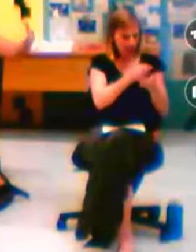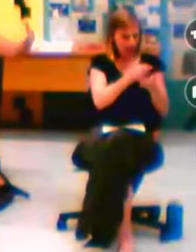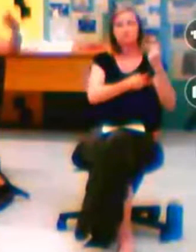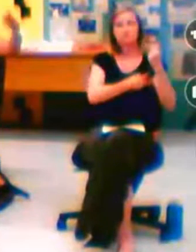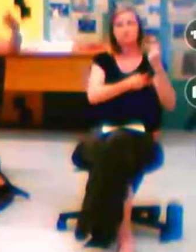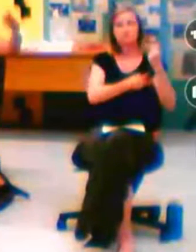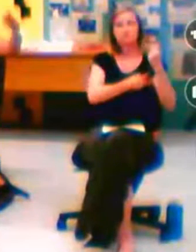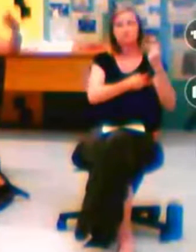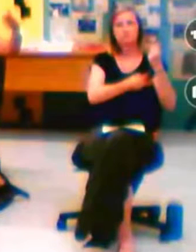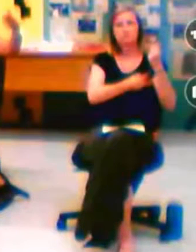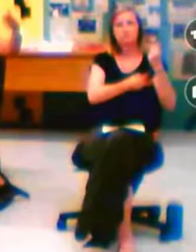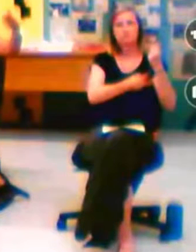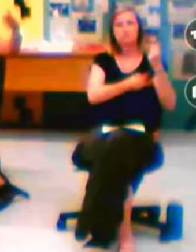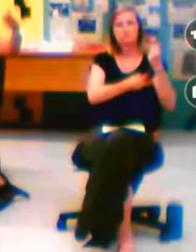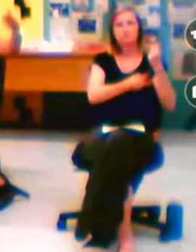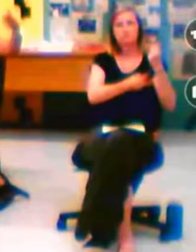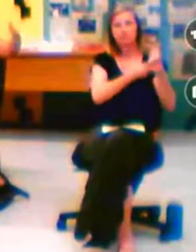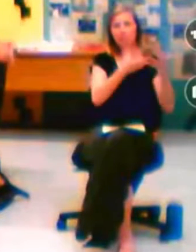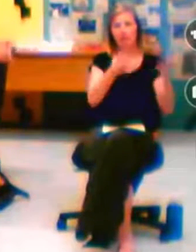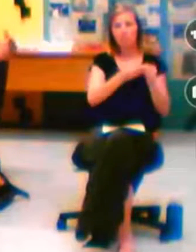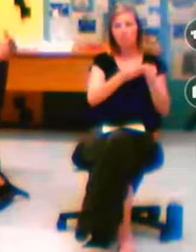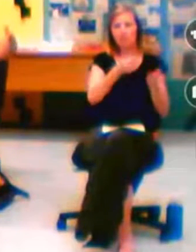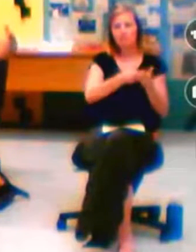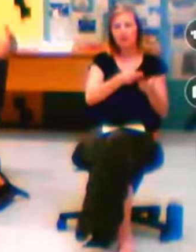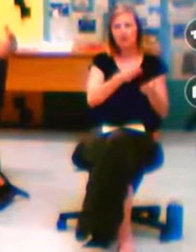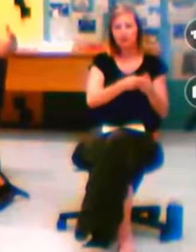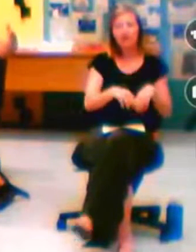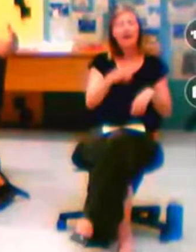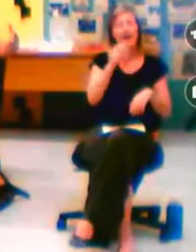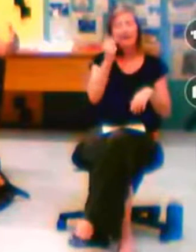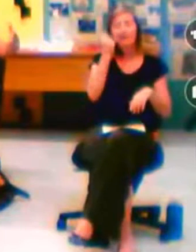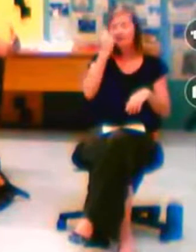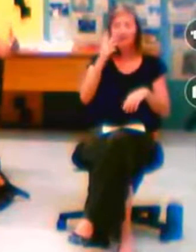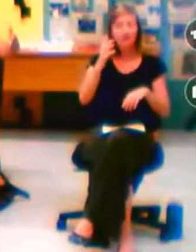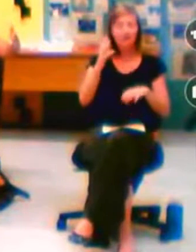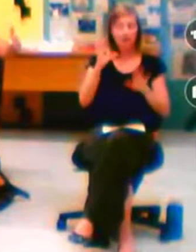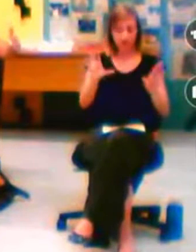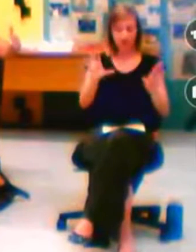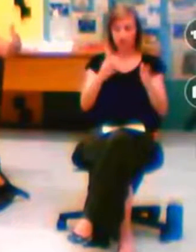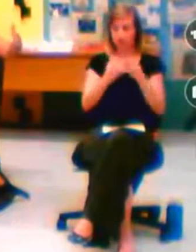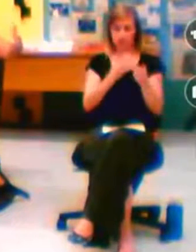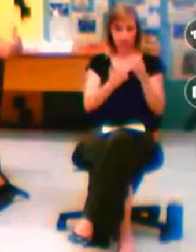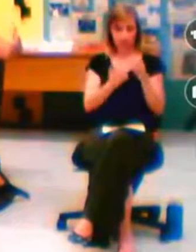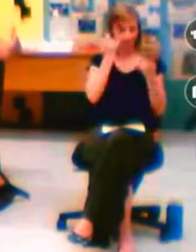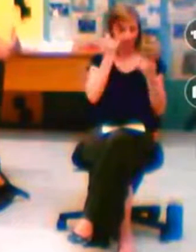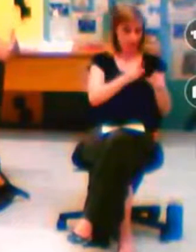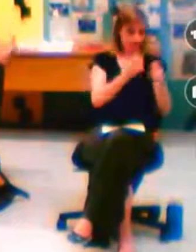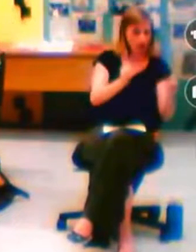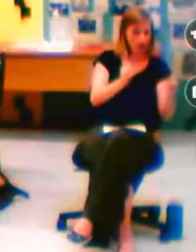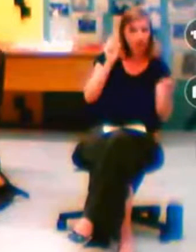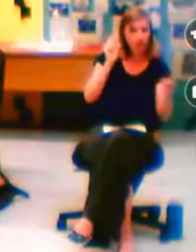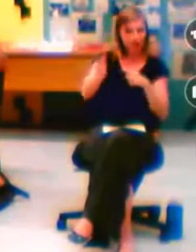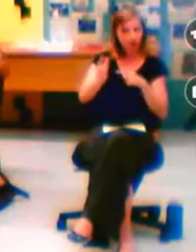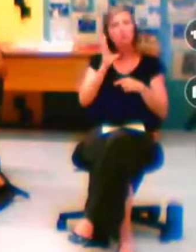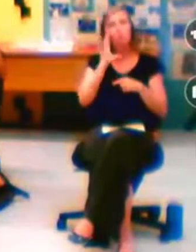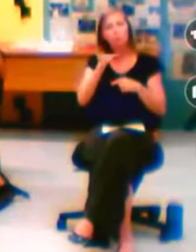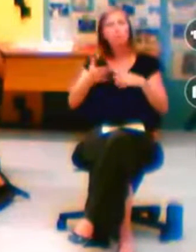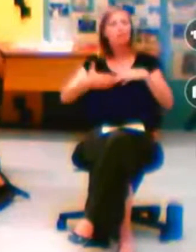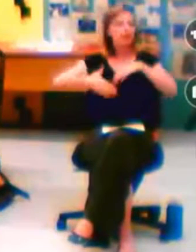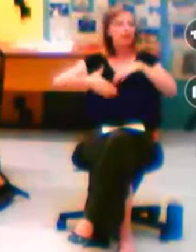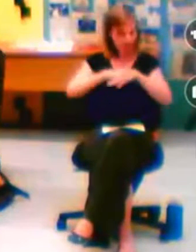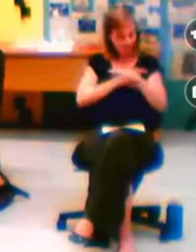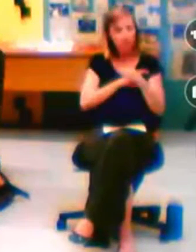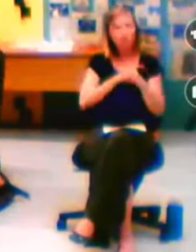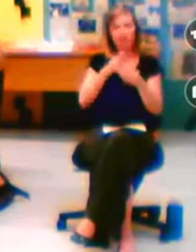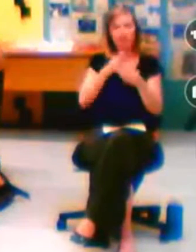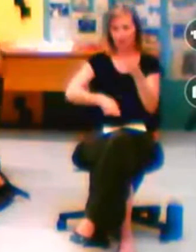the incentives are very different in a system that looks for paying for everybody's care from birth until death,